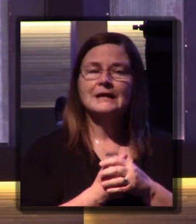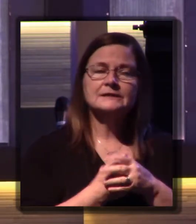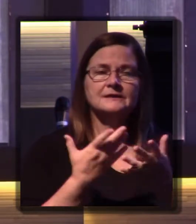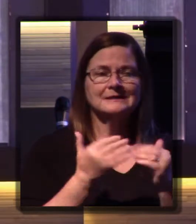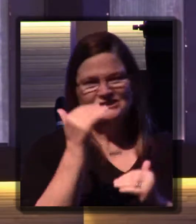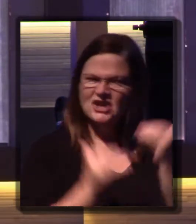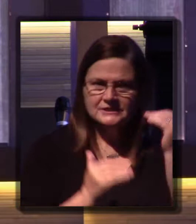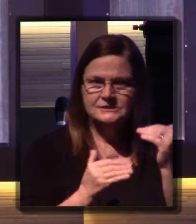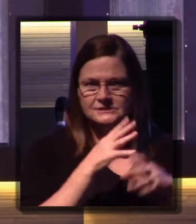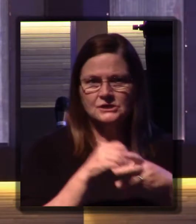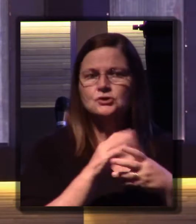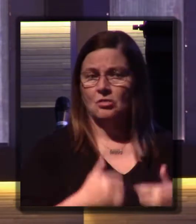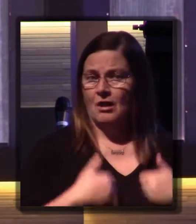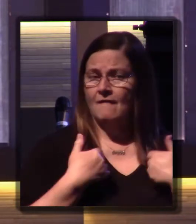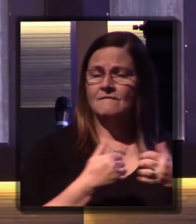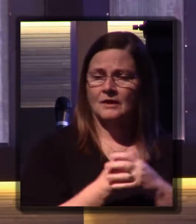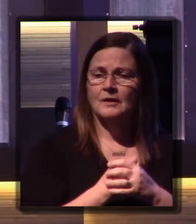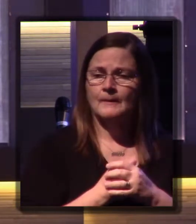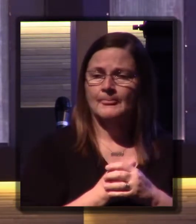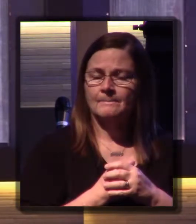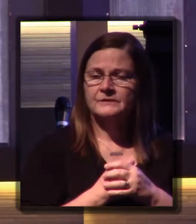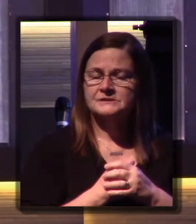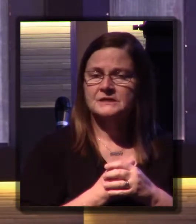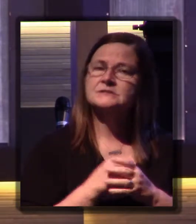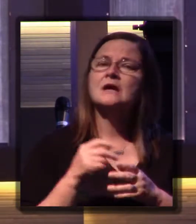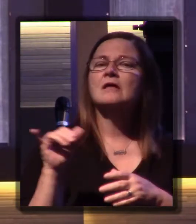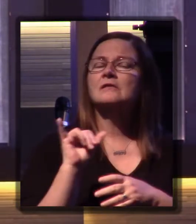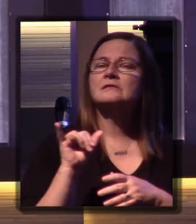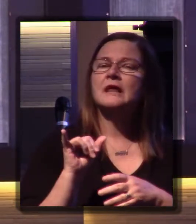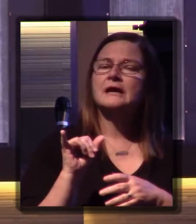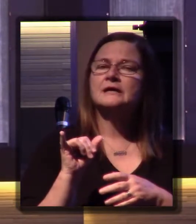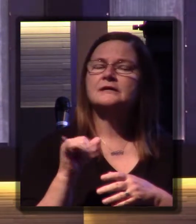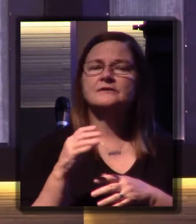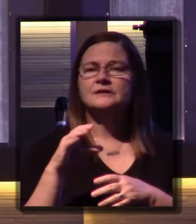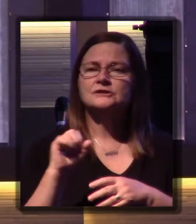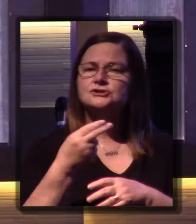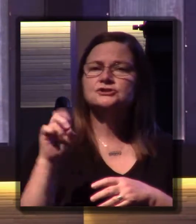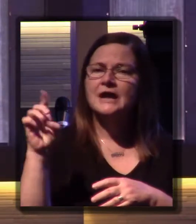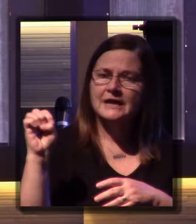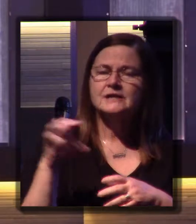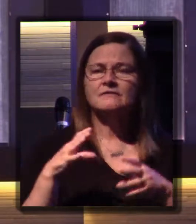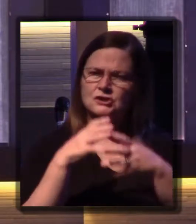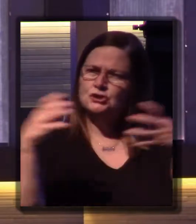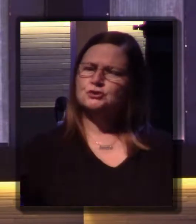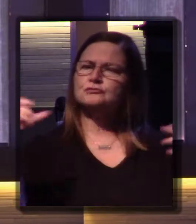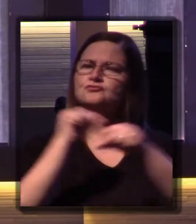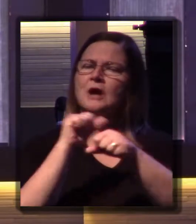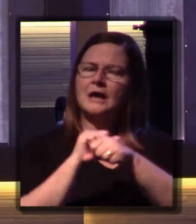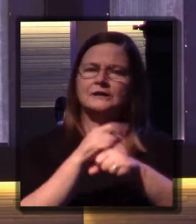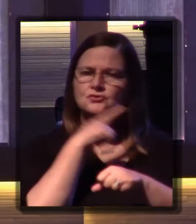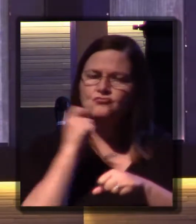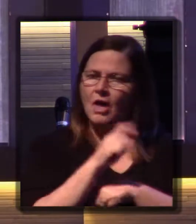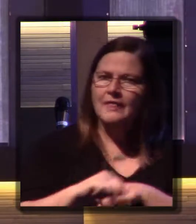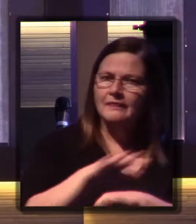that injustice in your life and in society. And he says, like the shade of a huge rock in a parched land. And if you've ever been in Israel